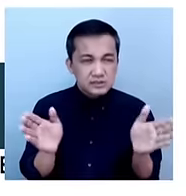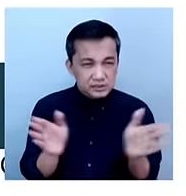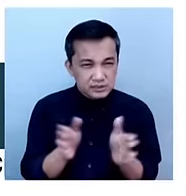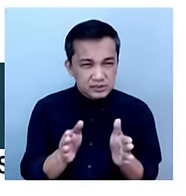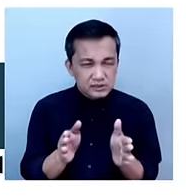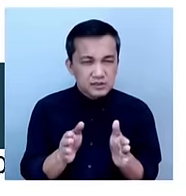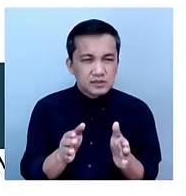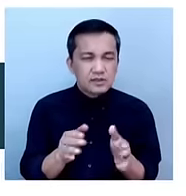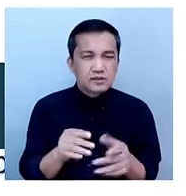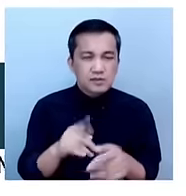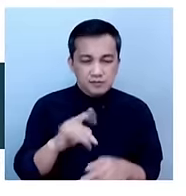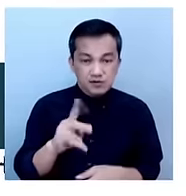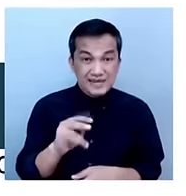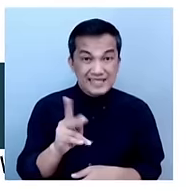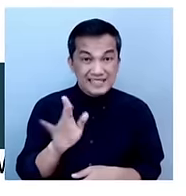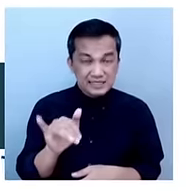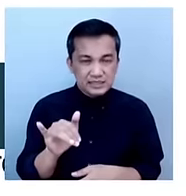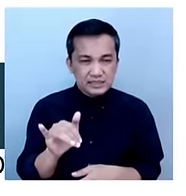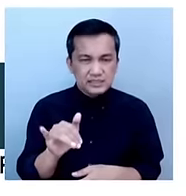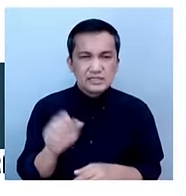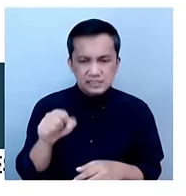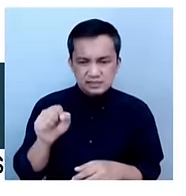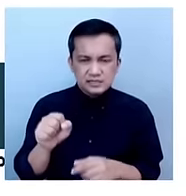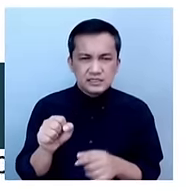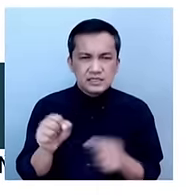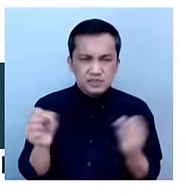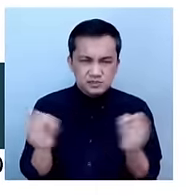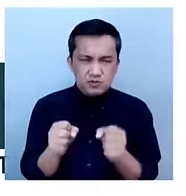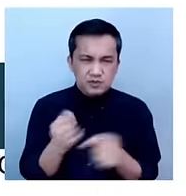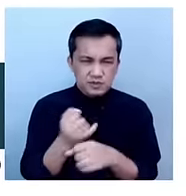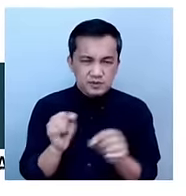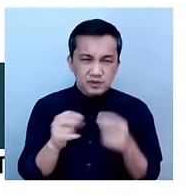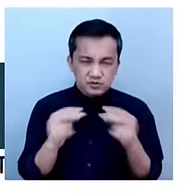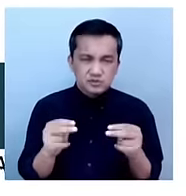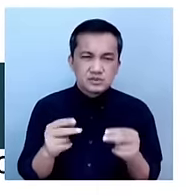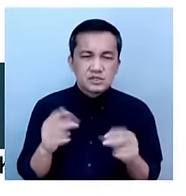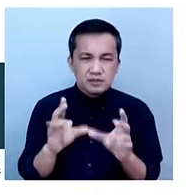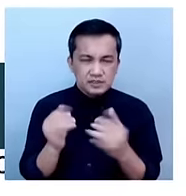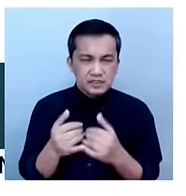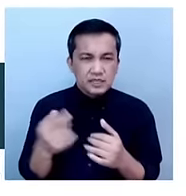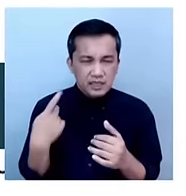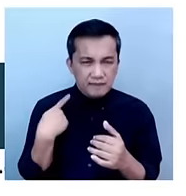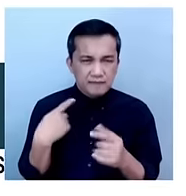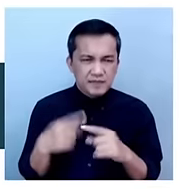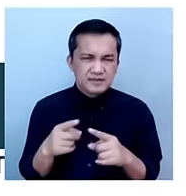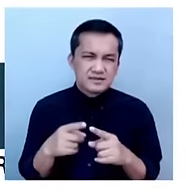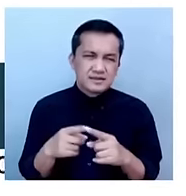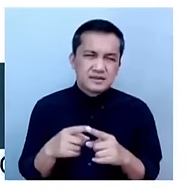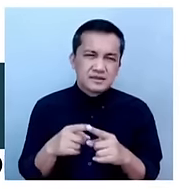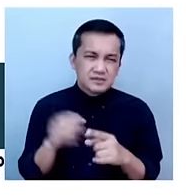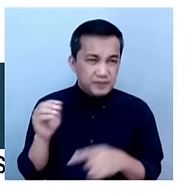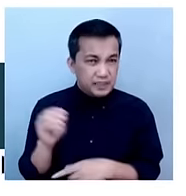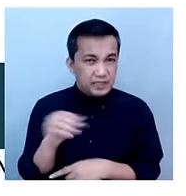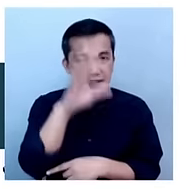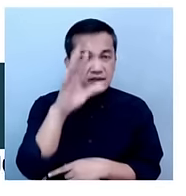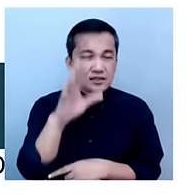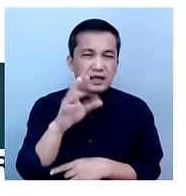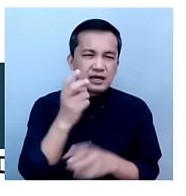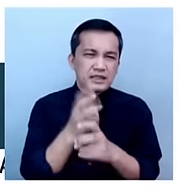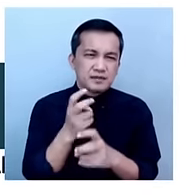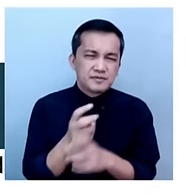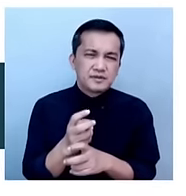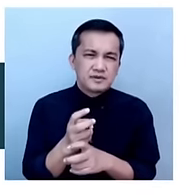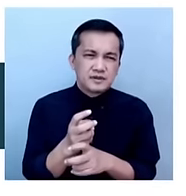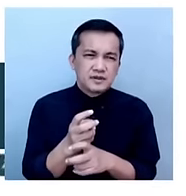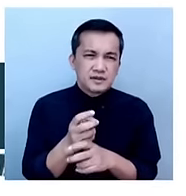small and independent newsrooms still exist. Yeah. Although sa broadcast, medyo ang hirap, no? With the closure